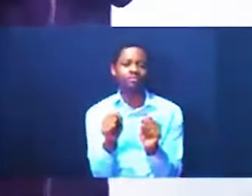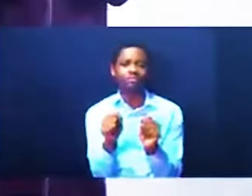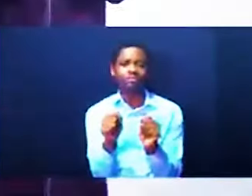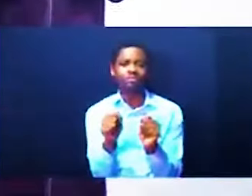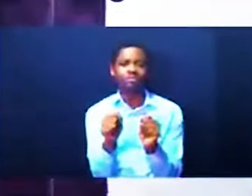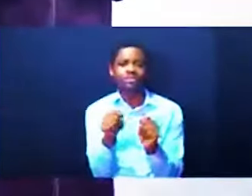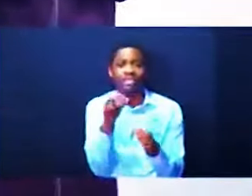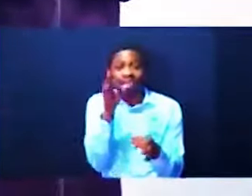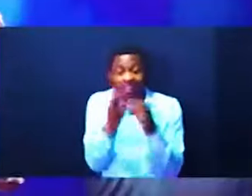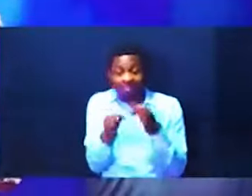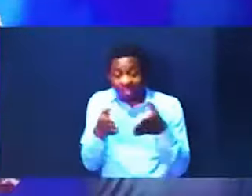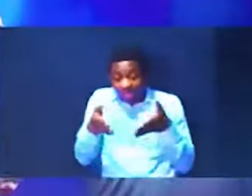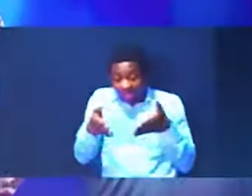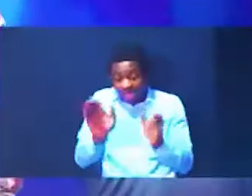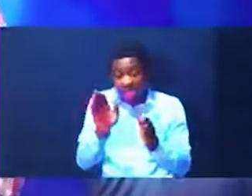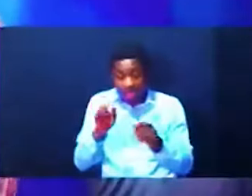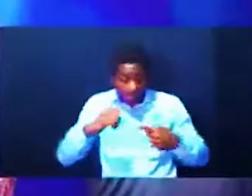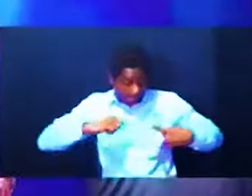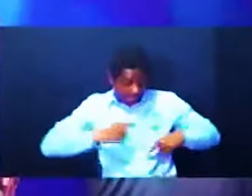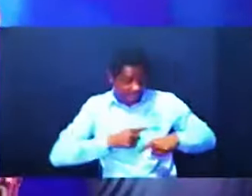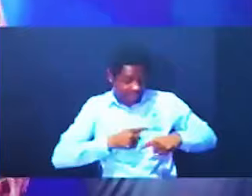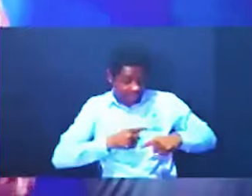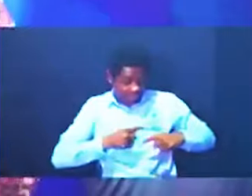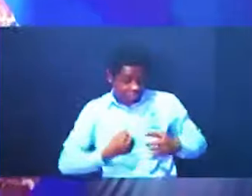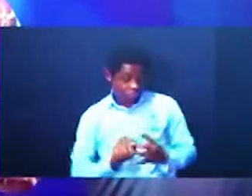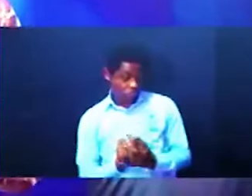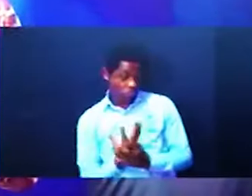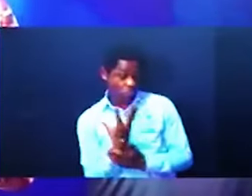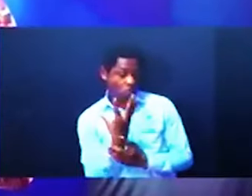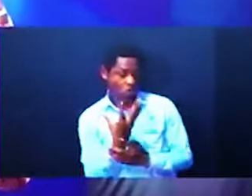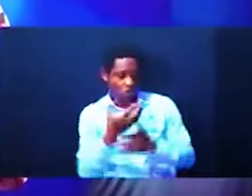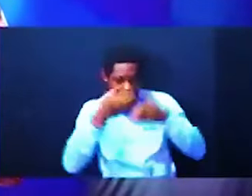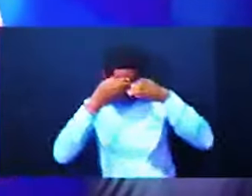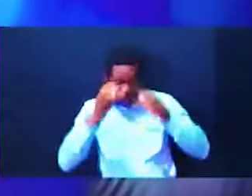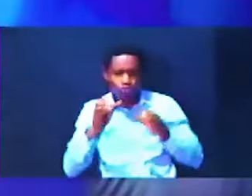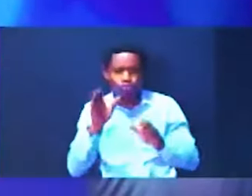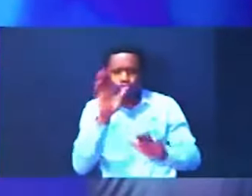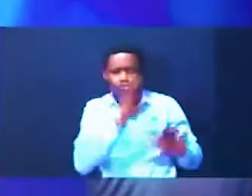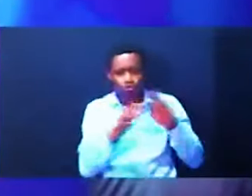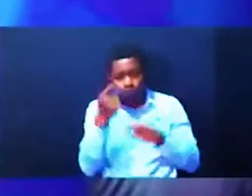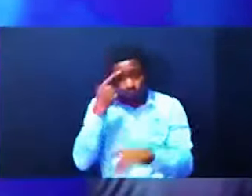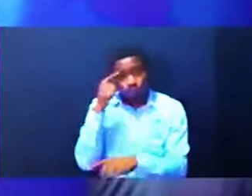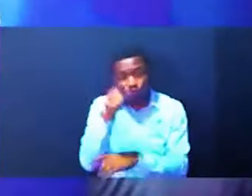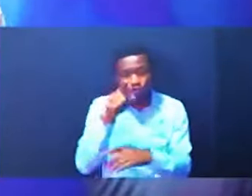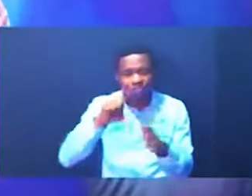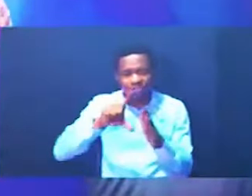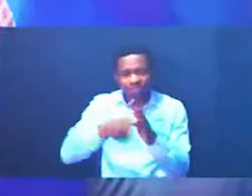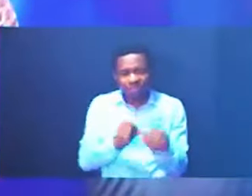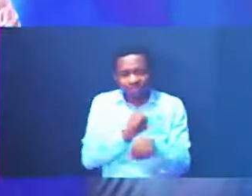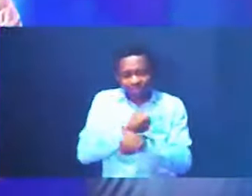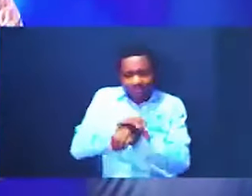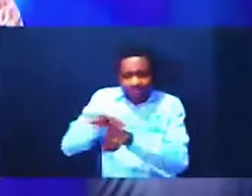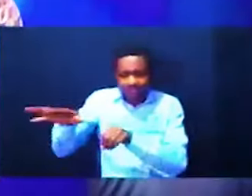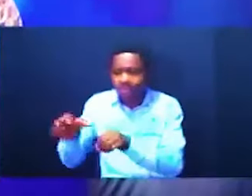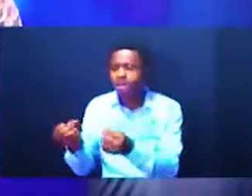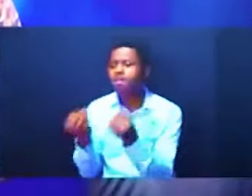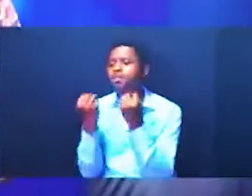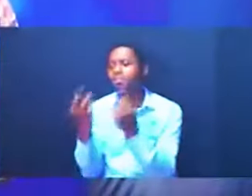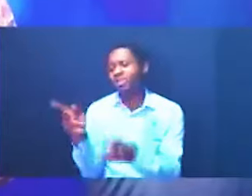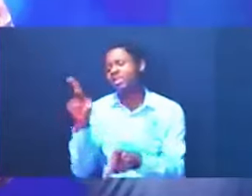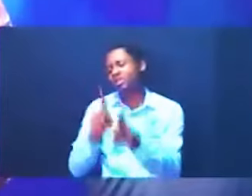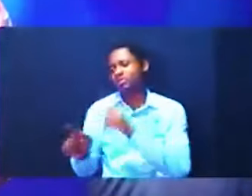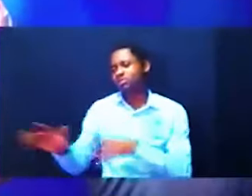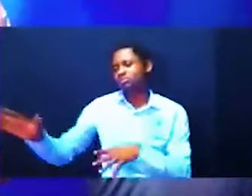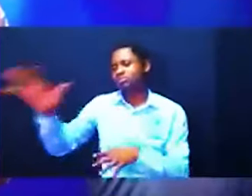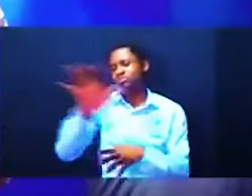If it does, it will cause trouble for you and it will defile many people. Yes,